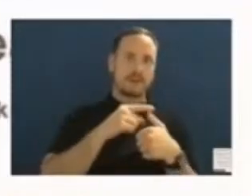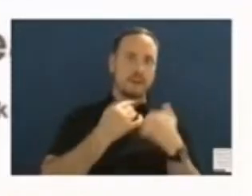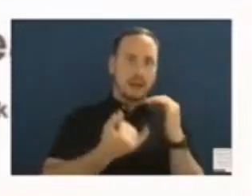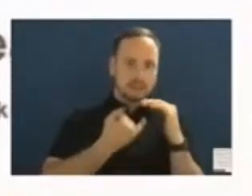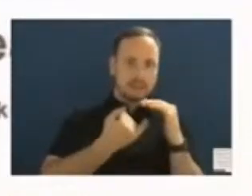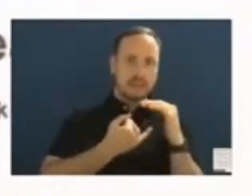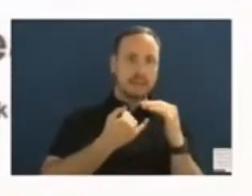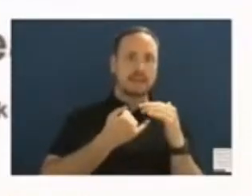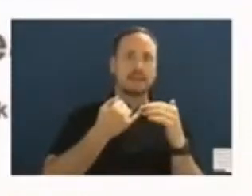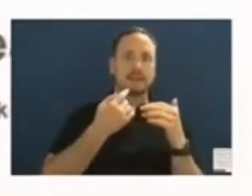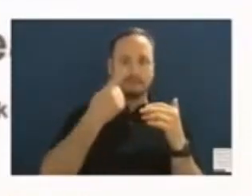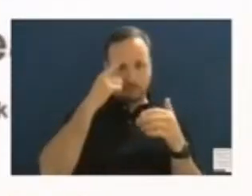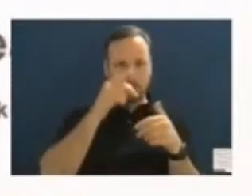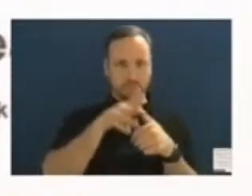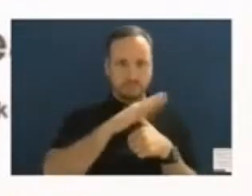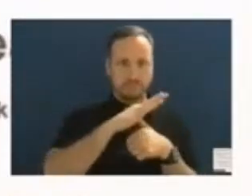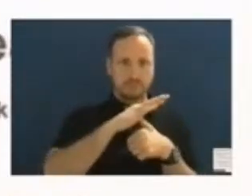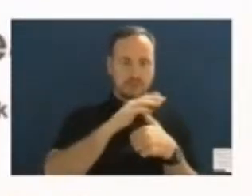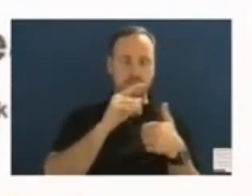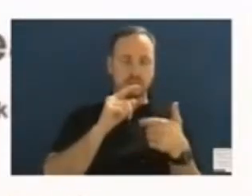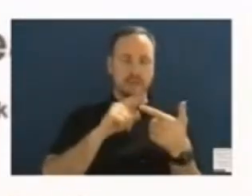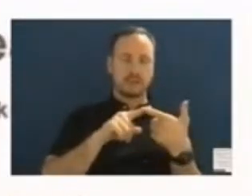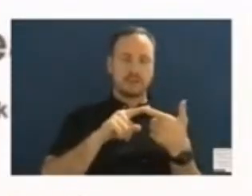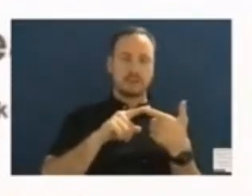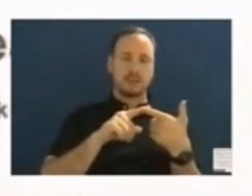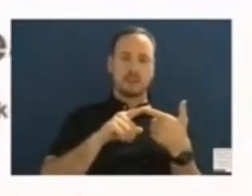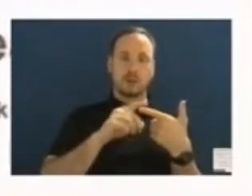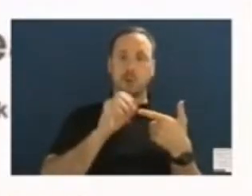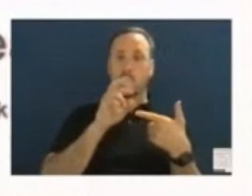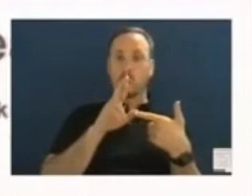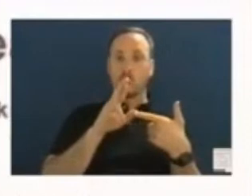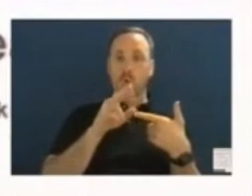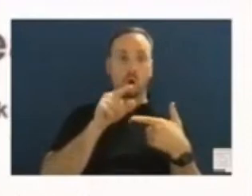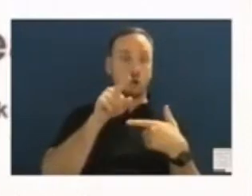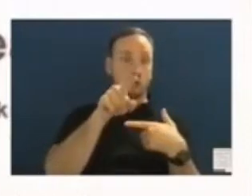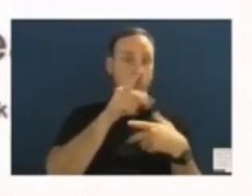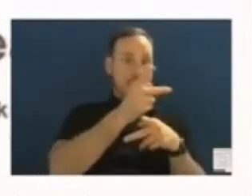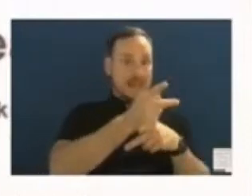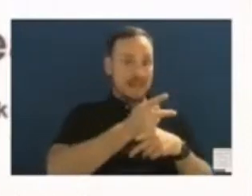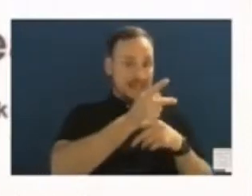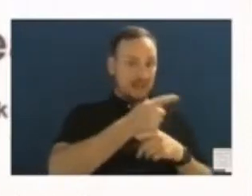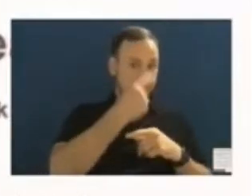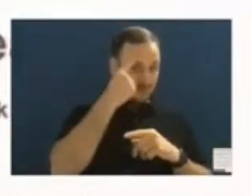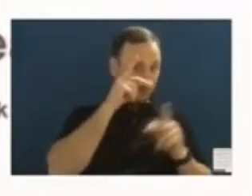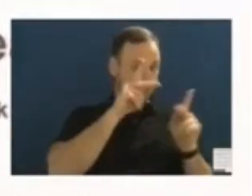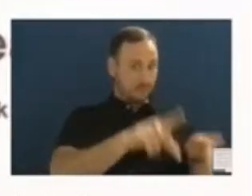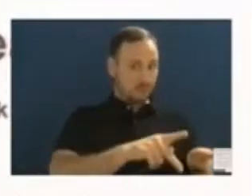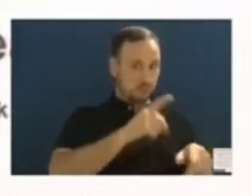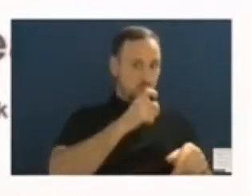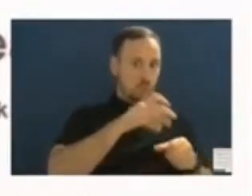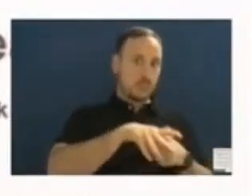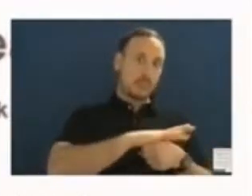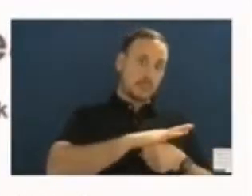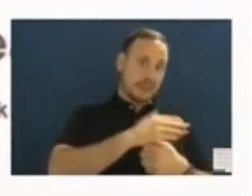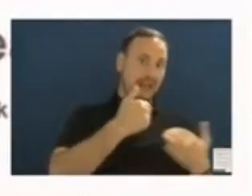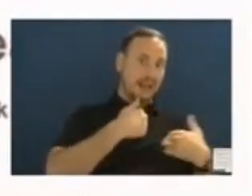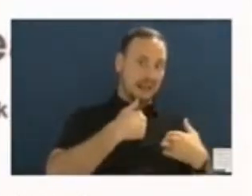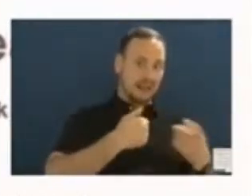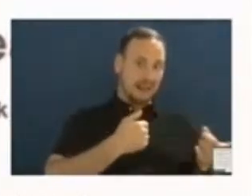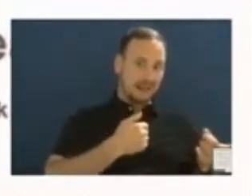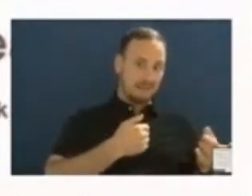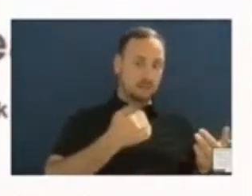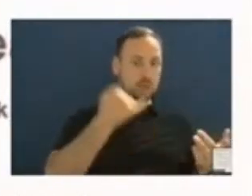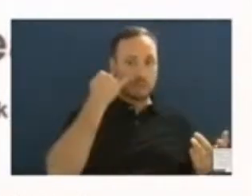for COVID-19. It also applies if you're caring for someone who has been impacted by COVID-19. So if you also have childcare